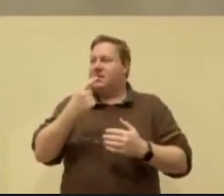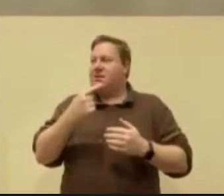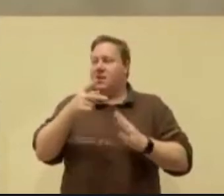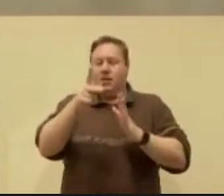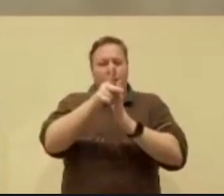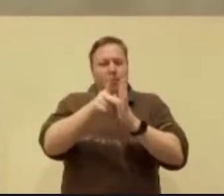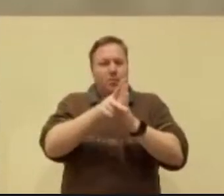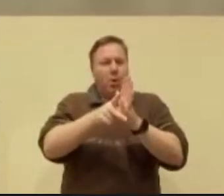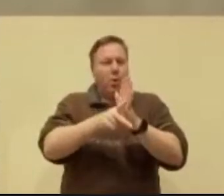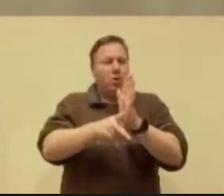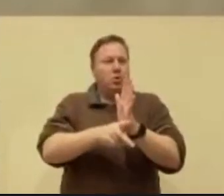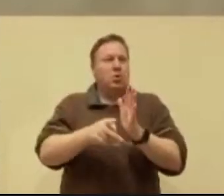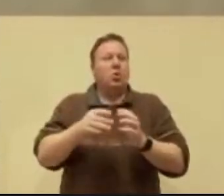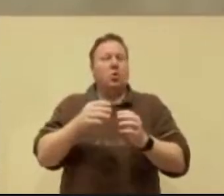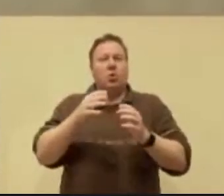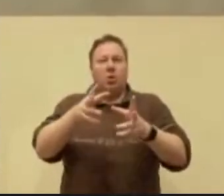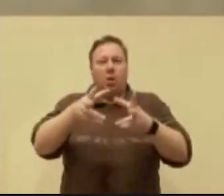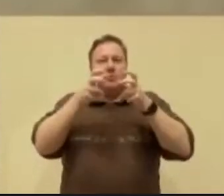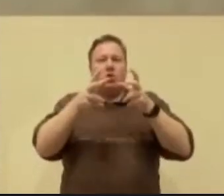the interest of time